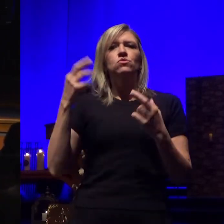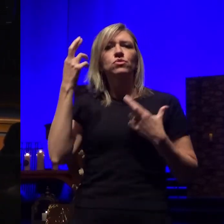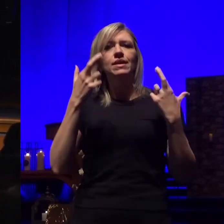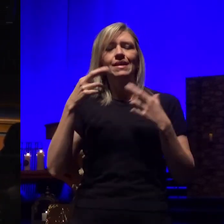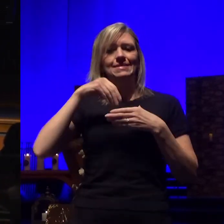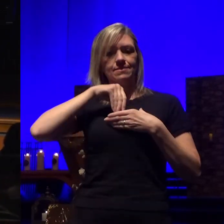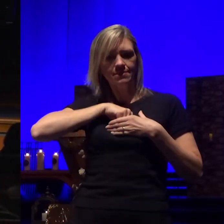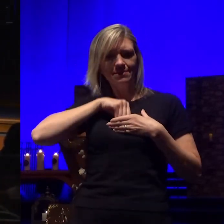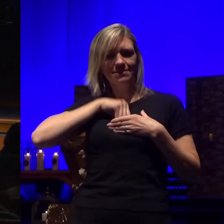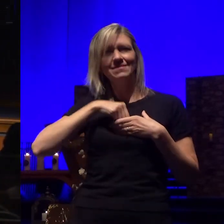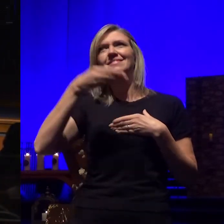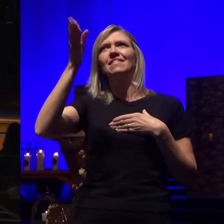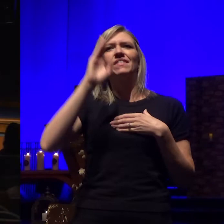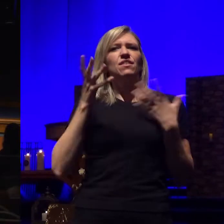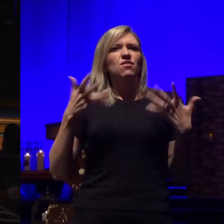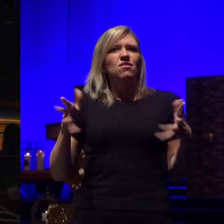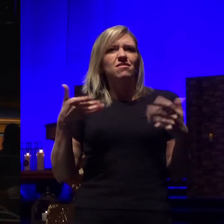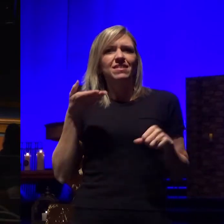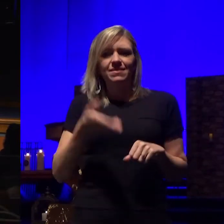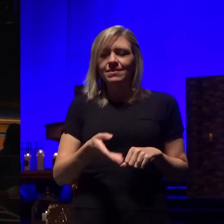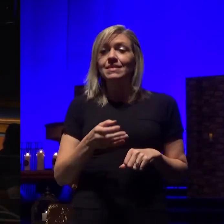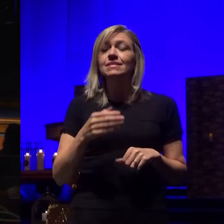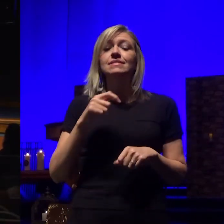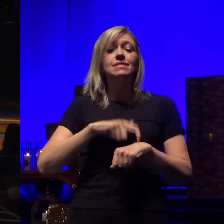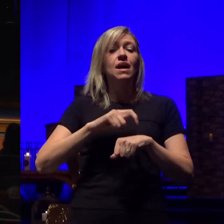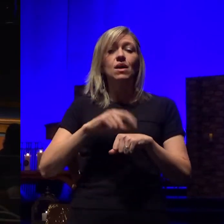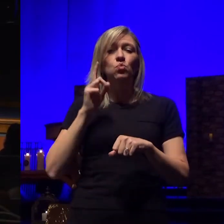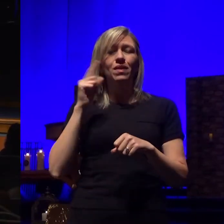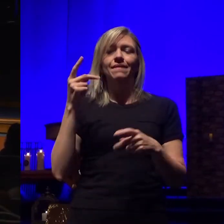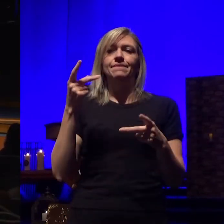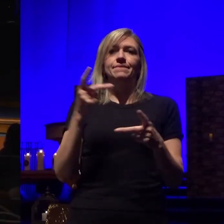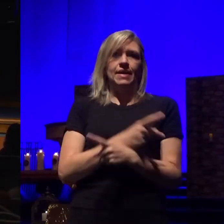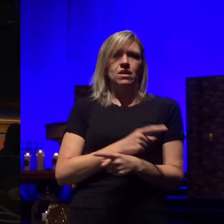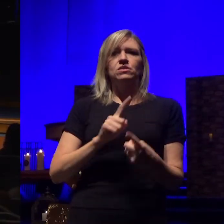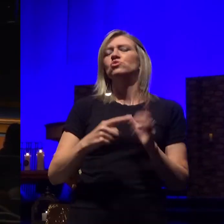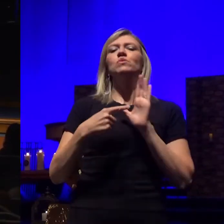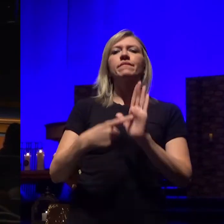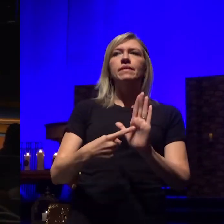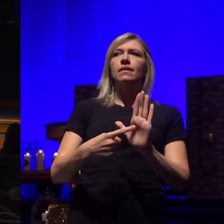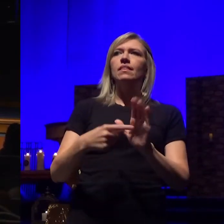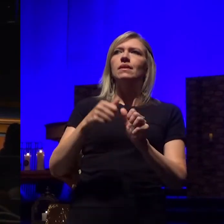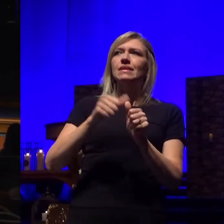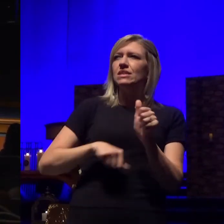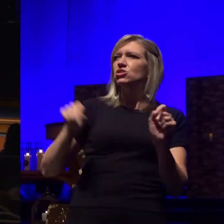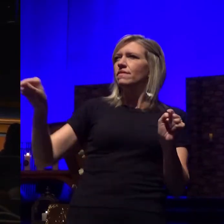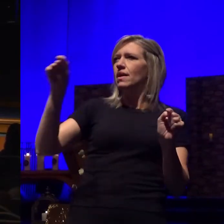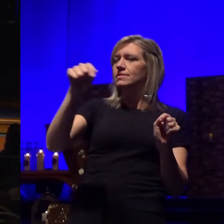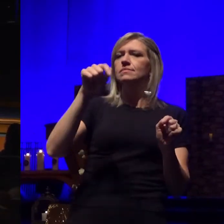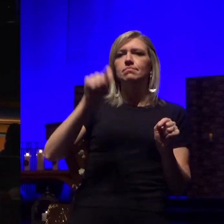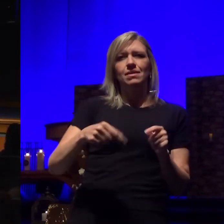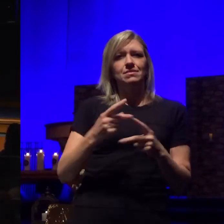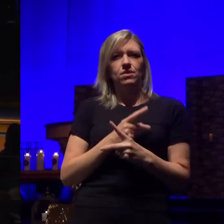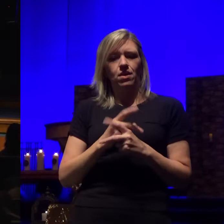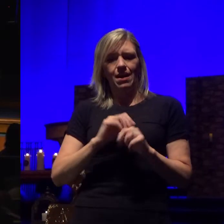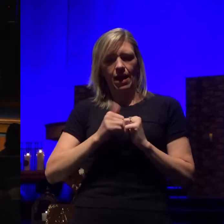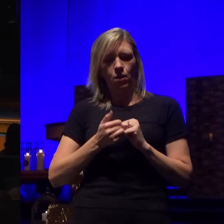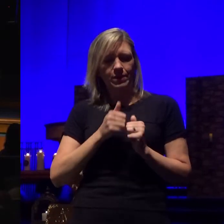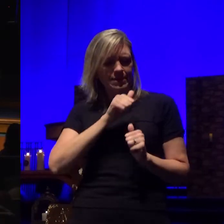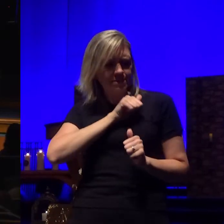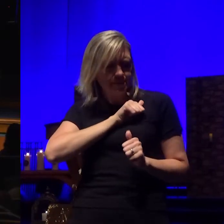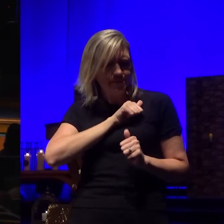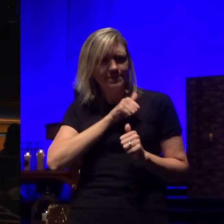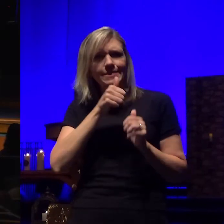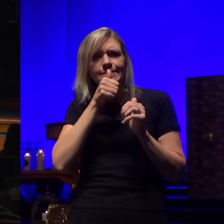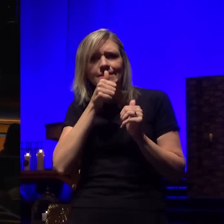divinity within us. That which the ages have failed to reveal, you and I must reveal, each to himself in the secret chamber of his own